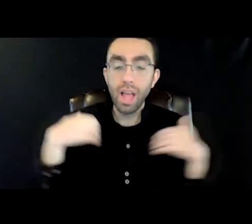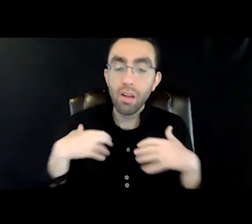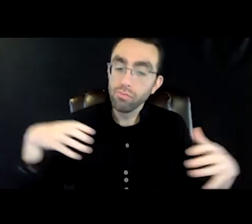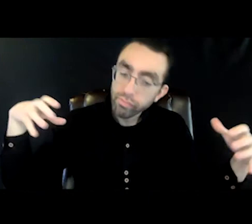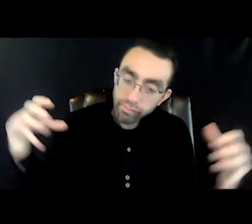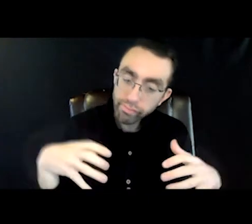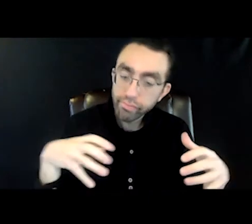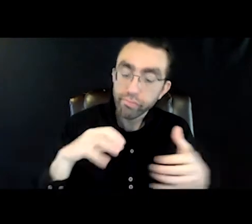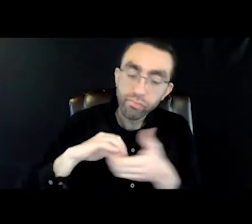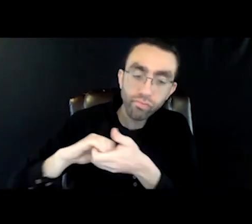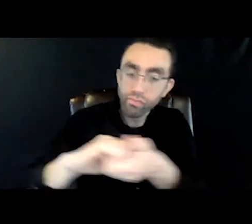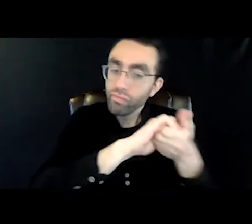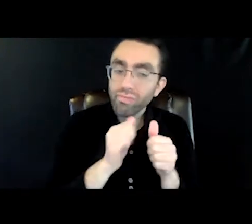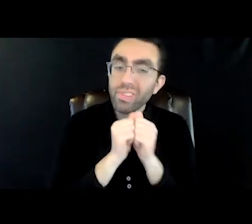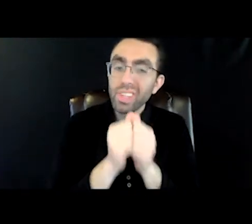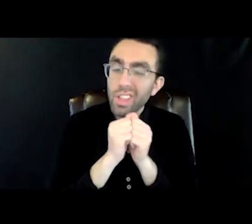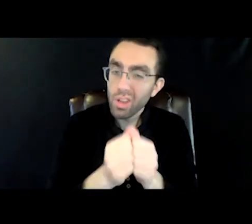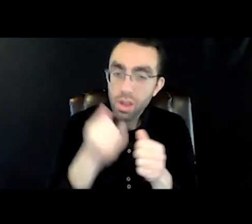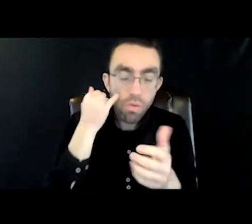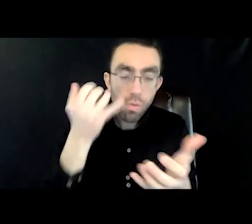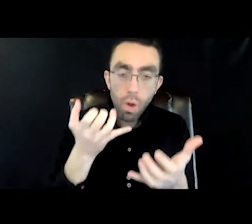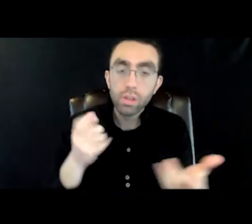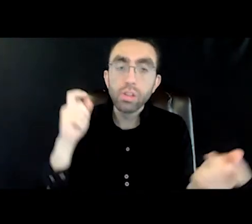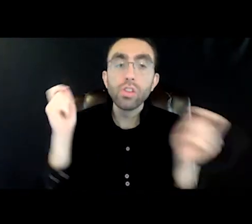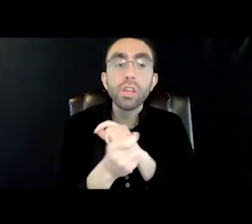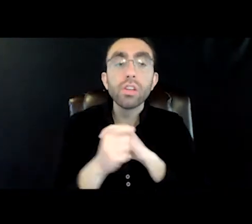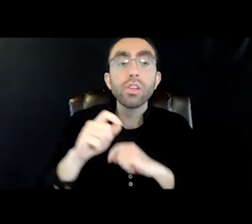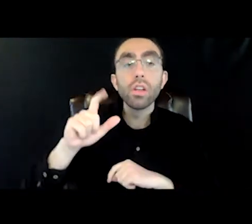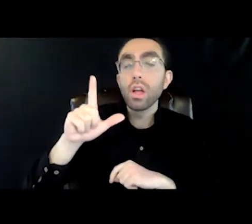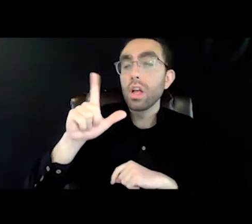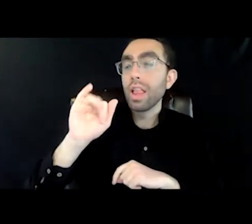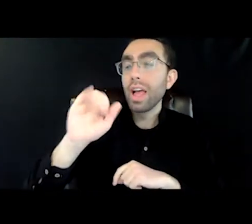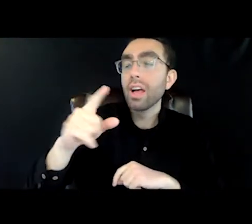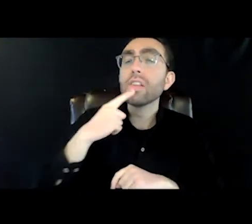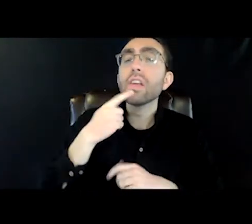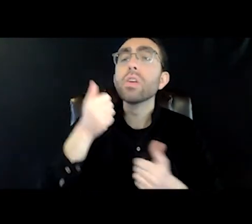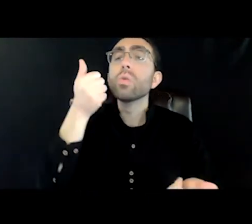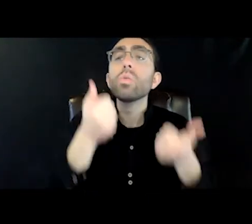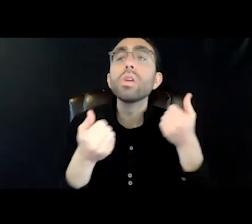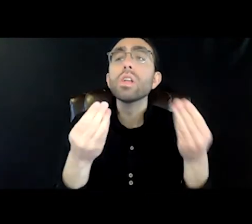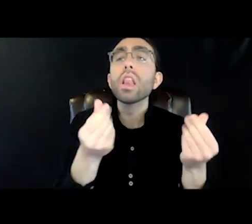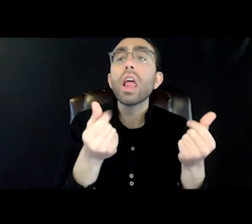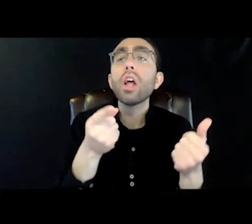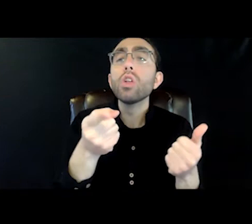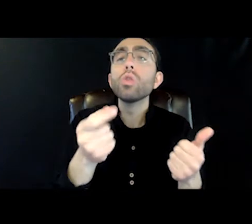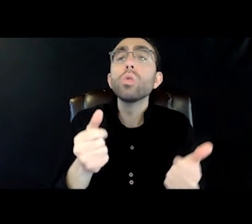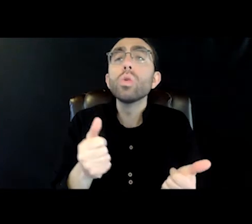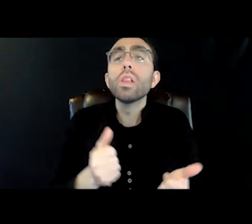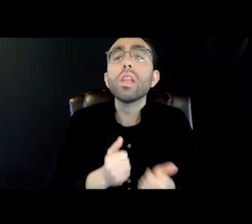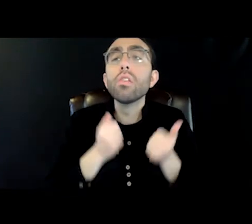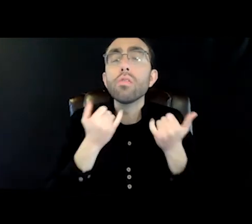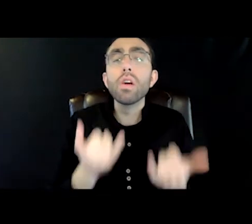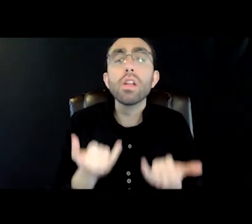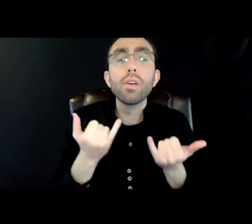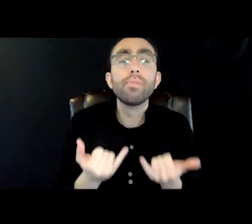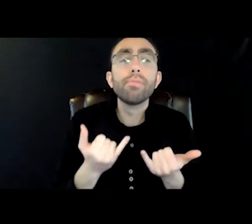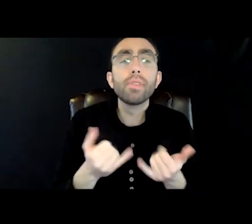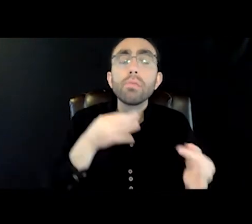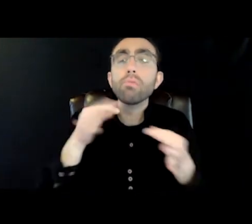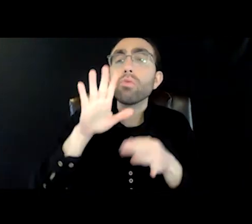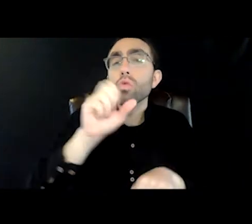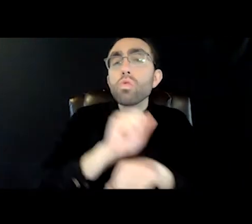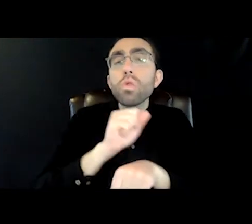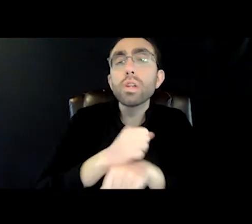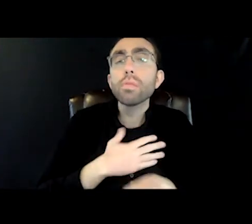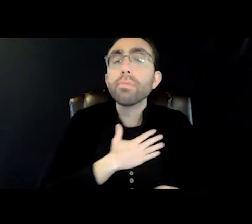Aletta? Aletta, let us know, what lands are you on? And just tell us more about your work.